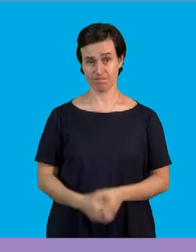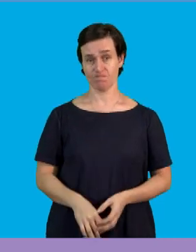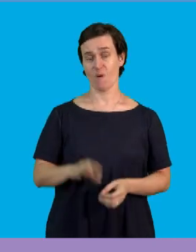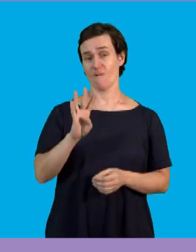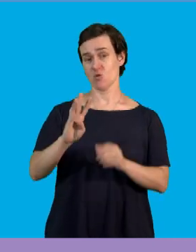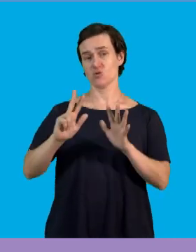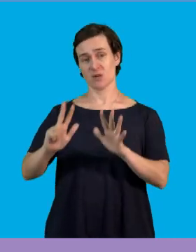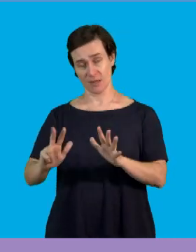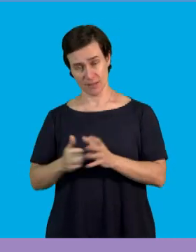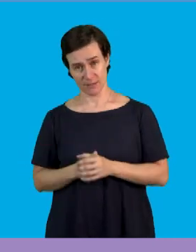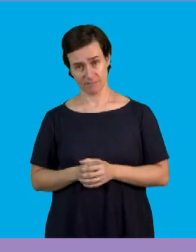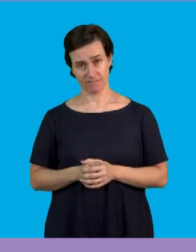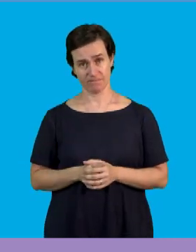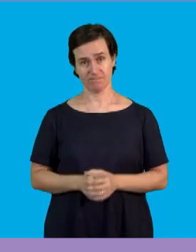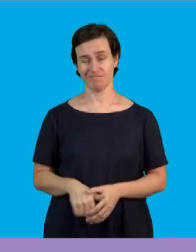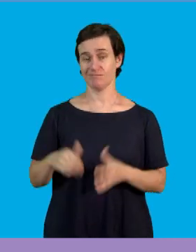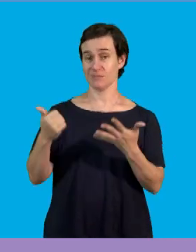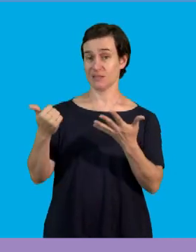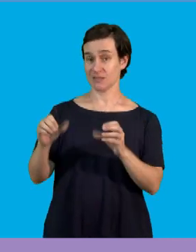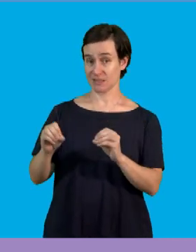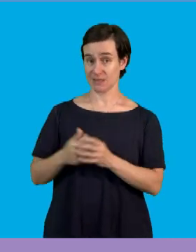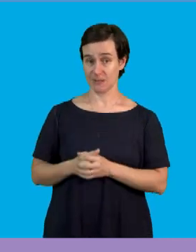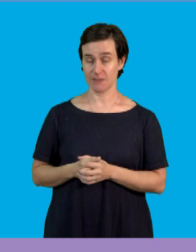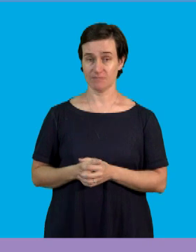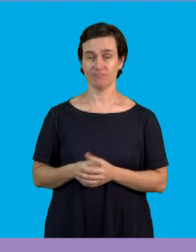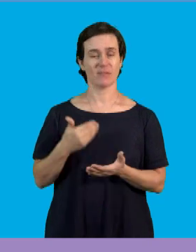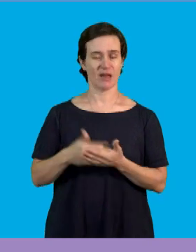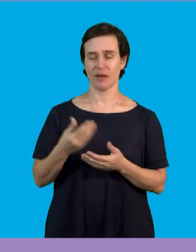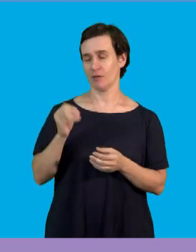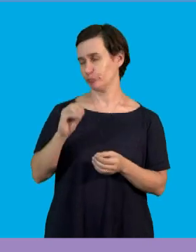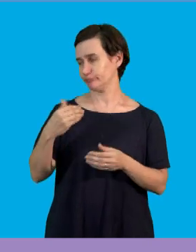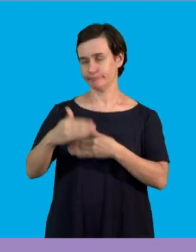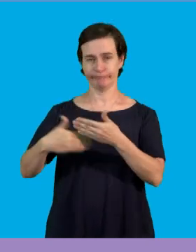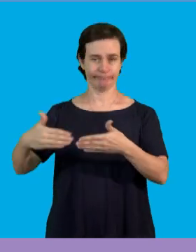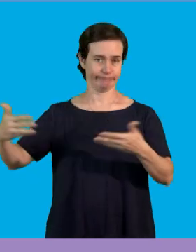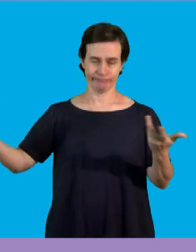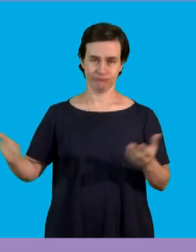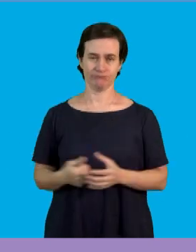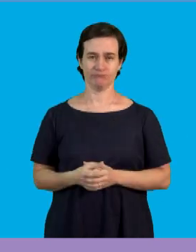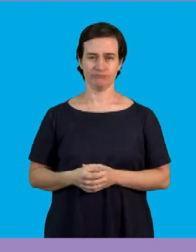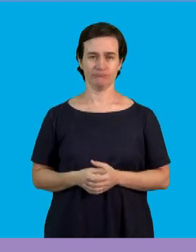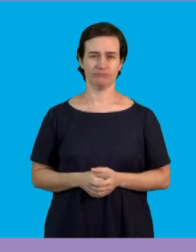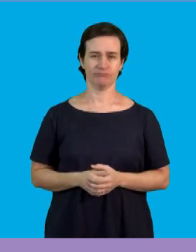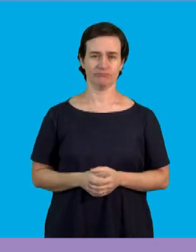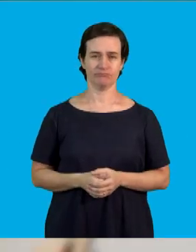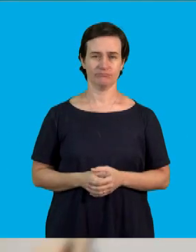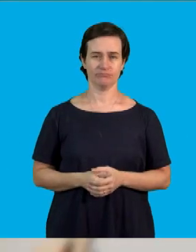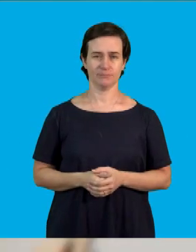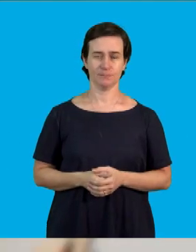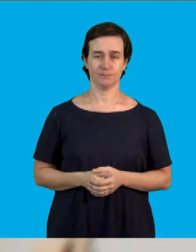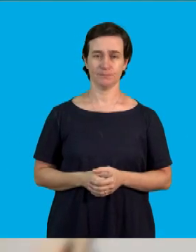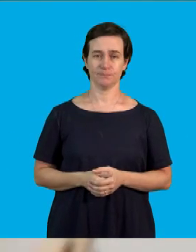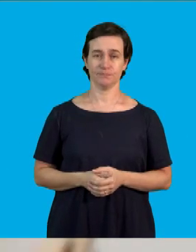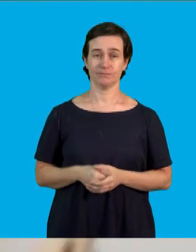36, 48, 60, and you can continue with that